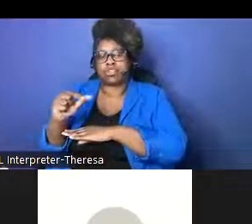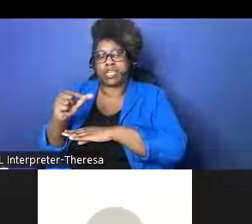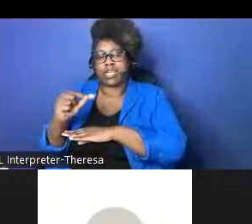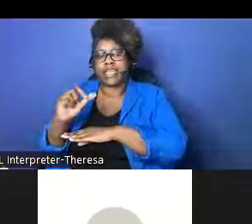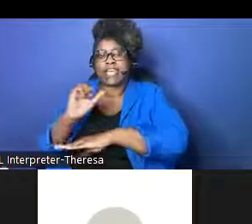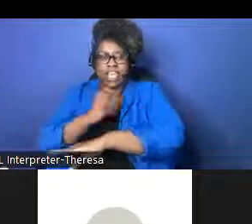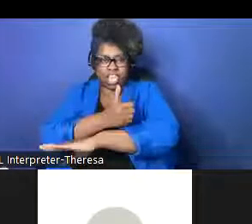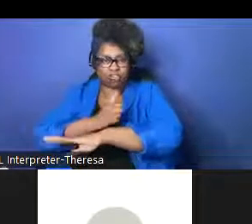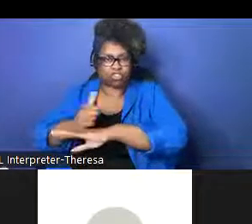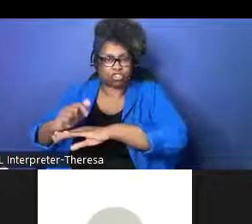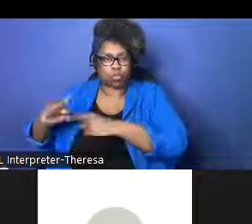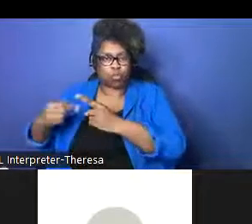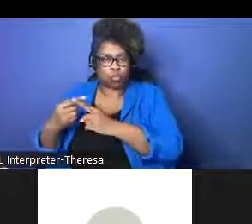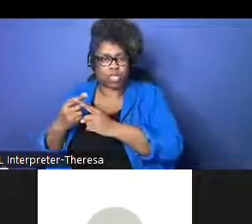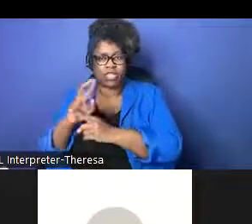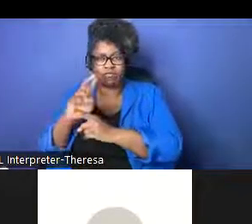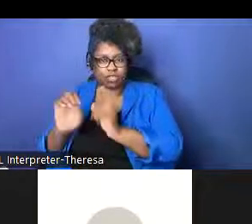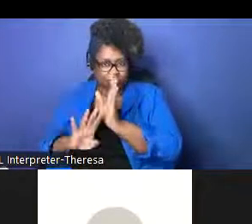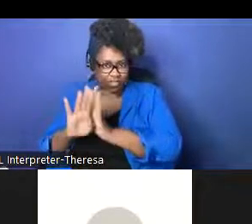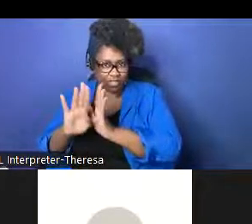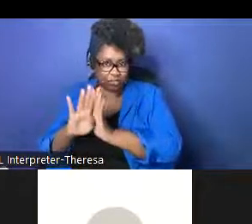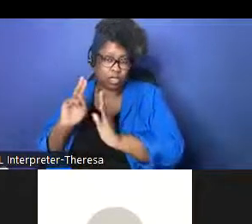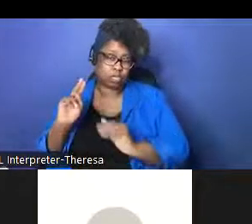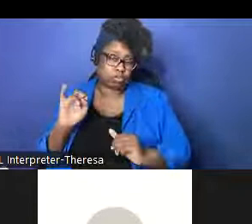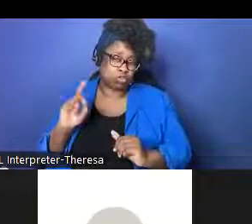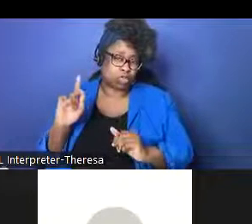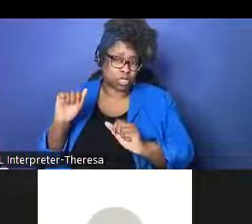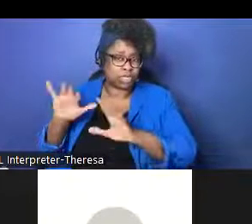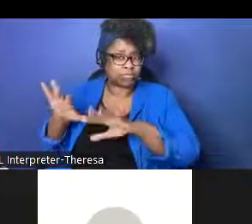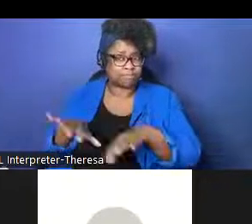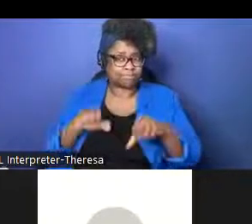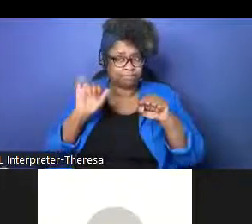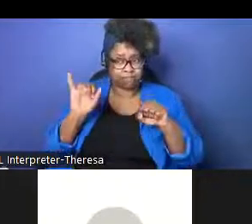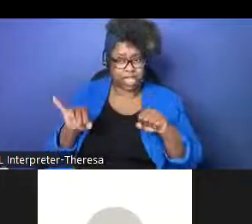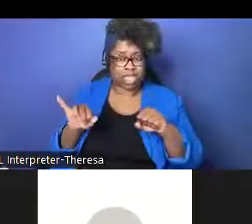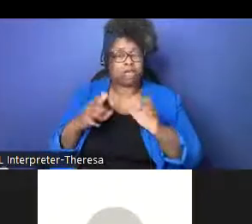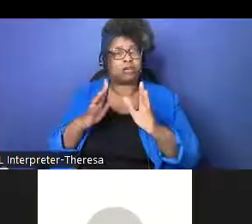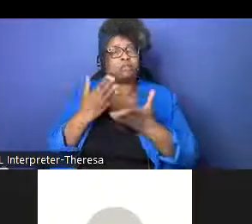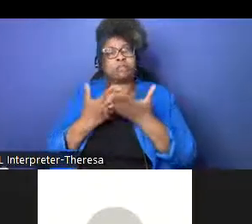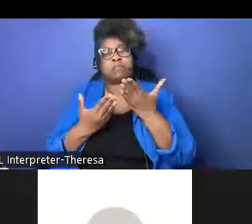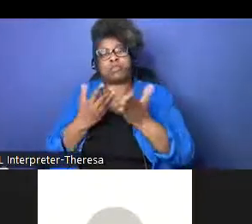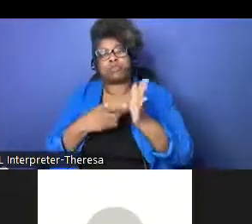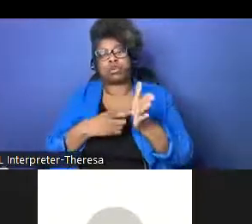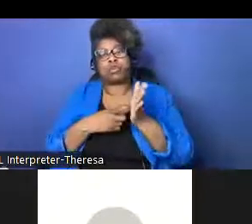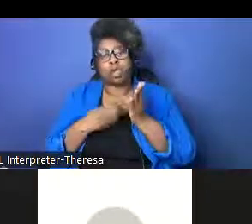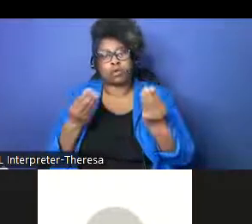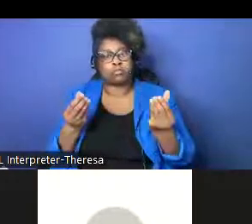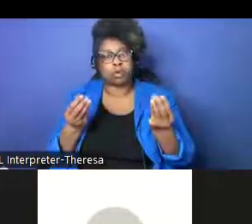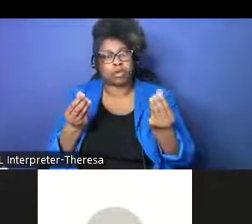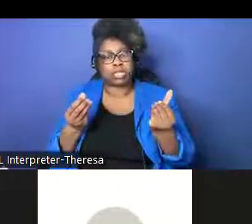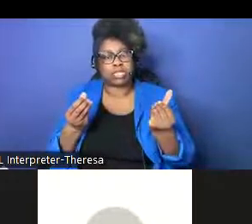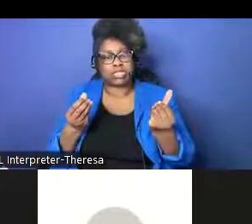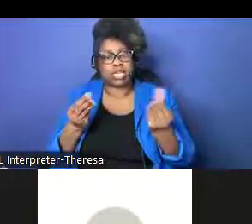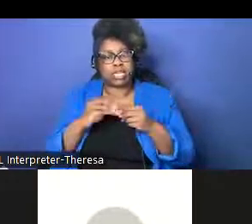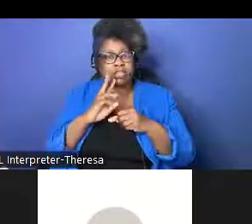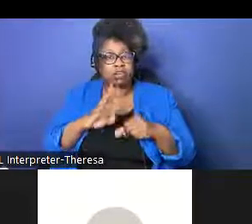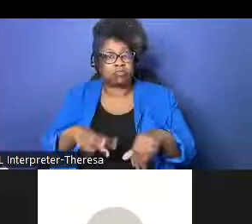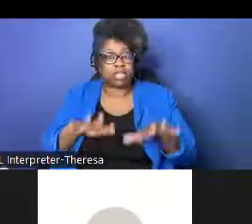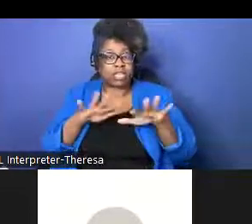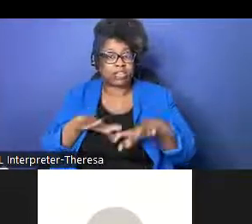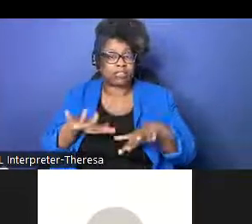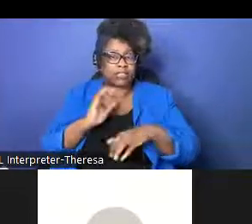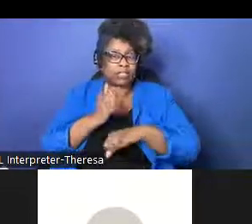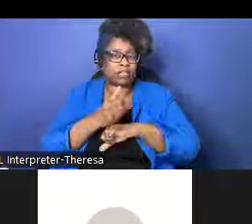this is something that Newark could consider adopting, and it could require properties in areas like this to install things like